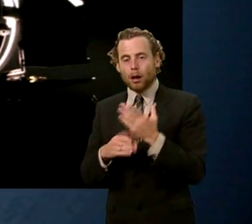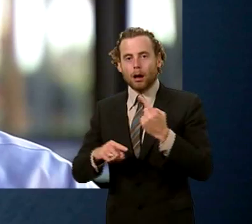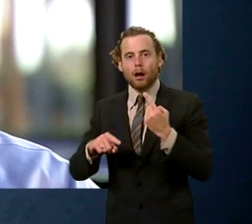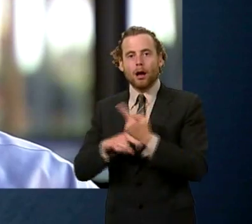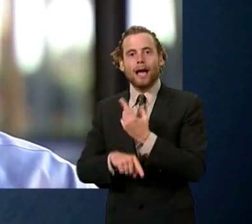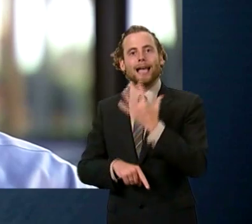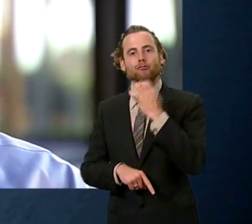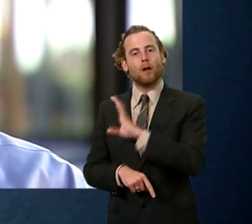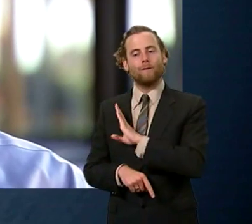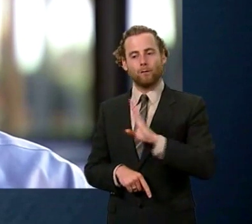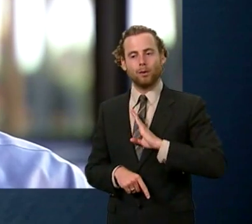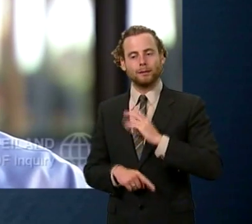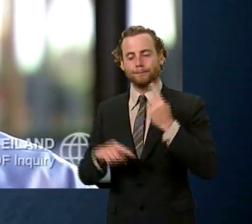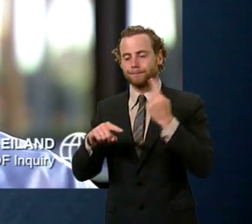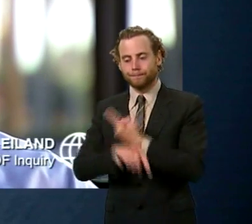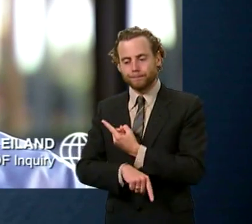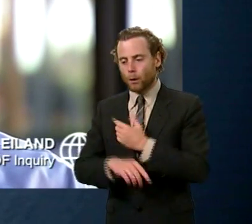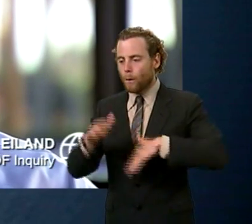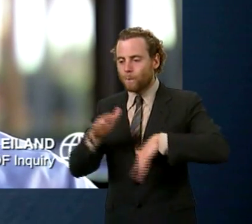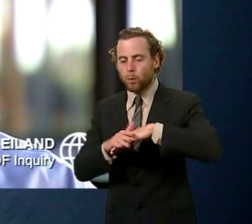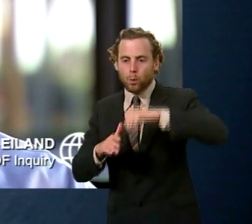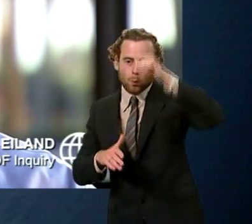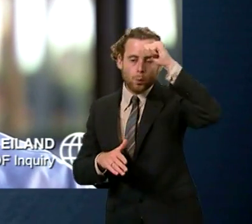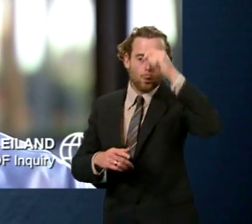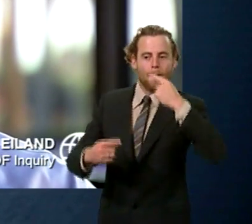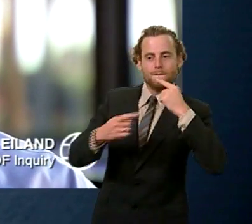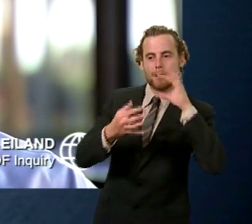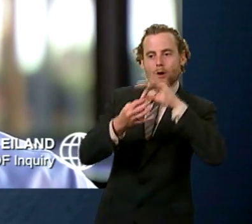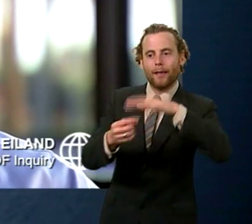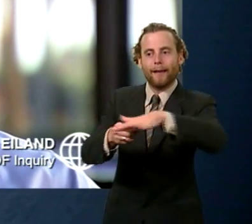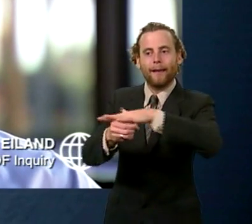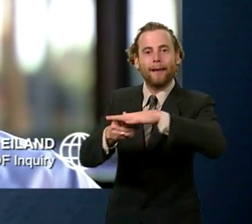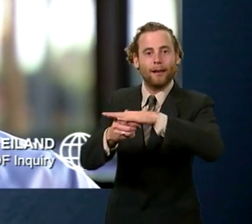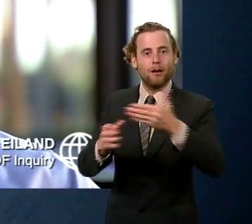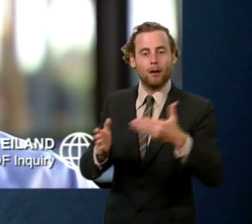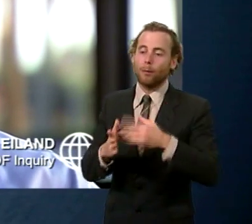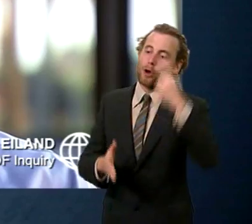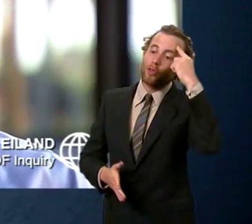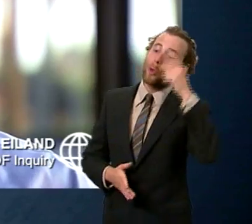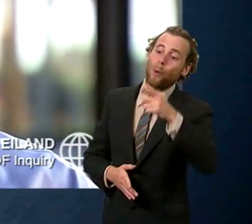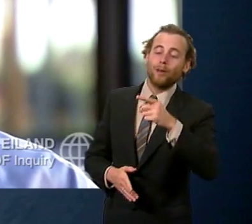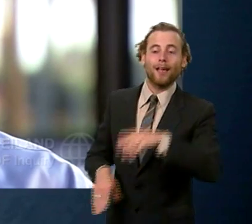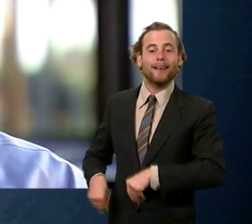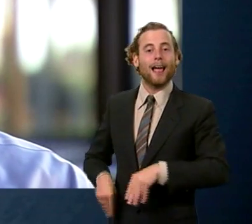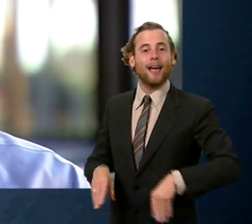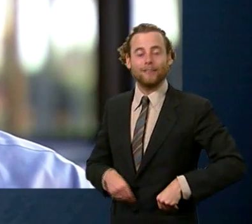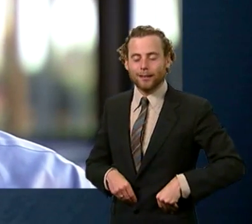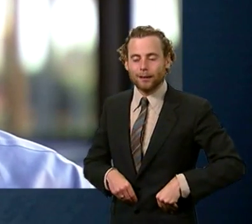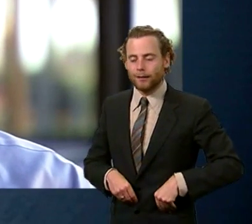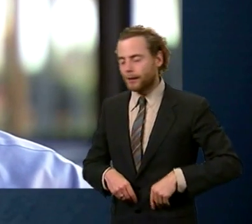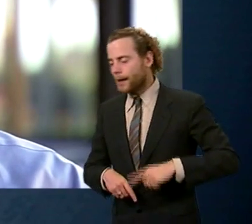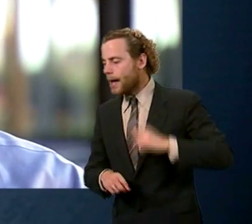forces, both by the intelligence and by the commanders of the Navy. There was underestimation of